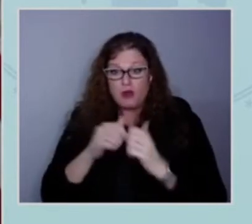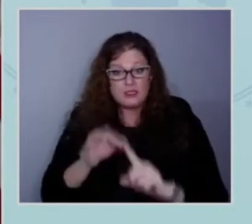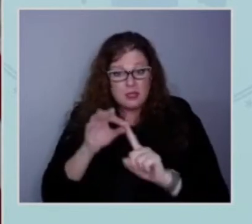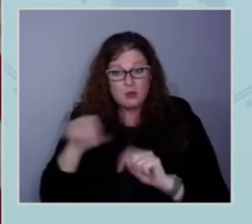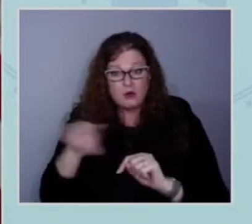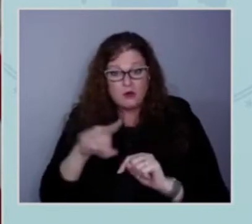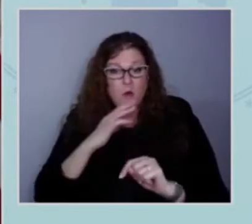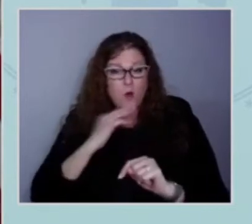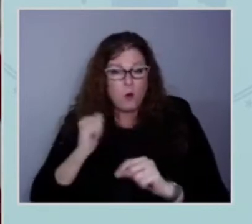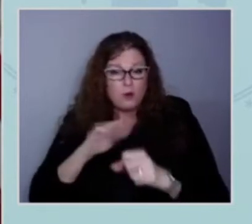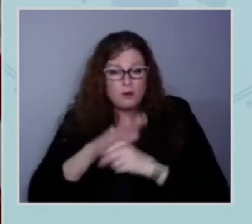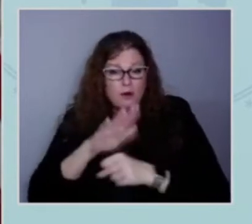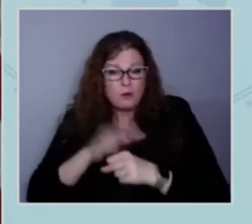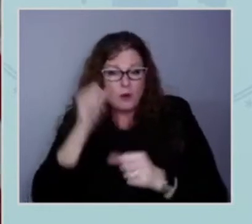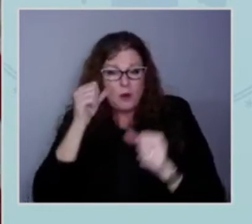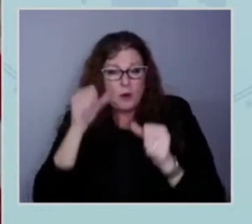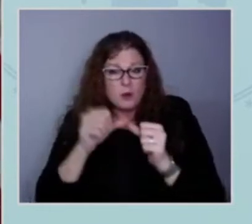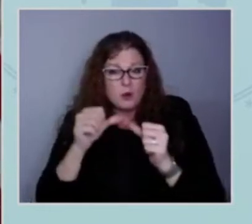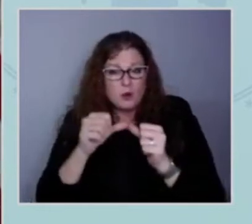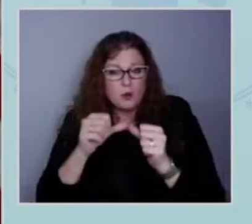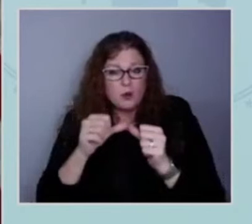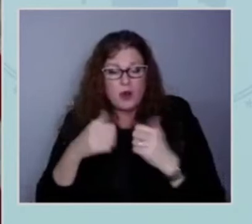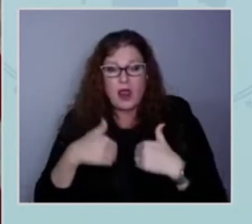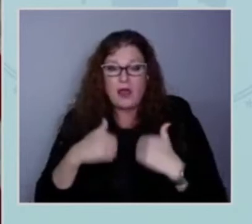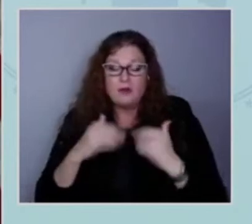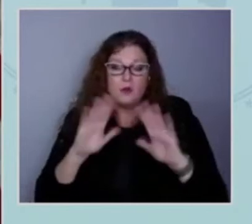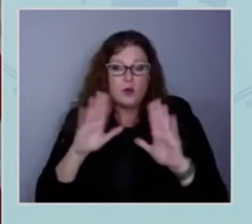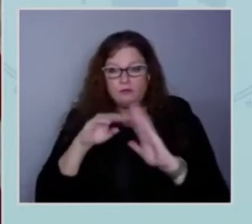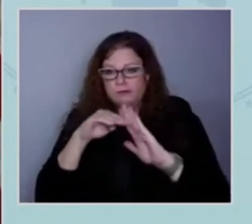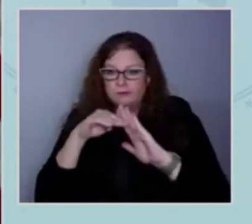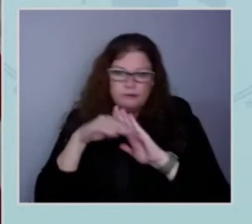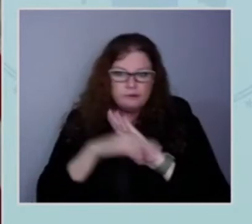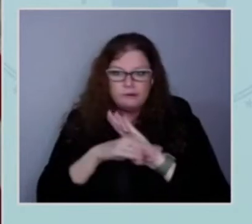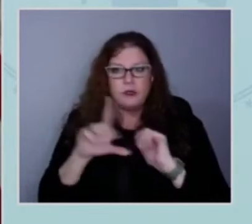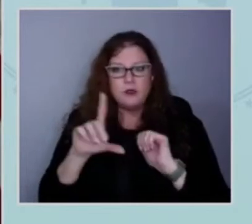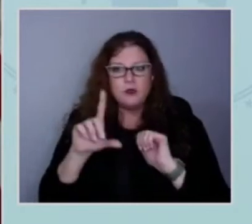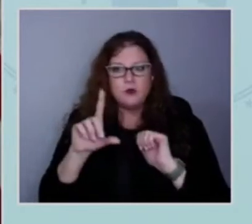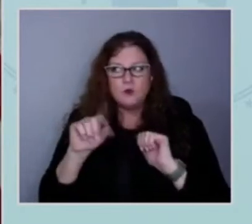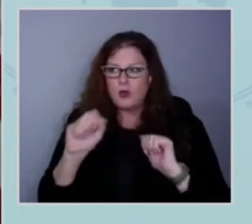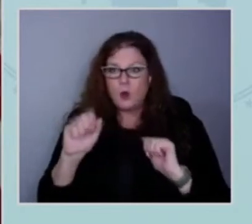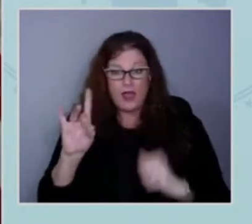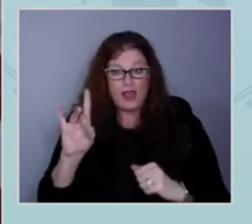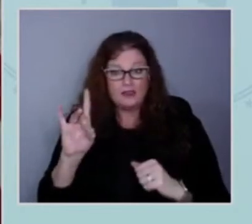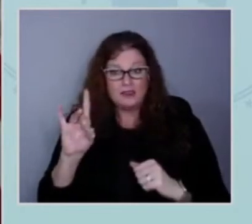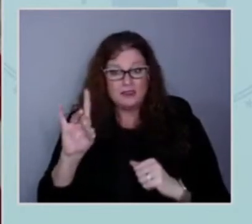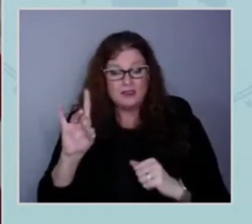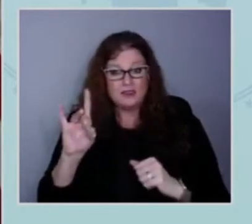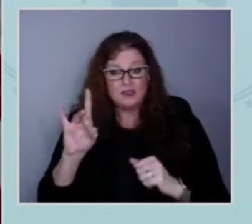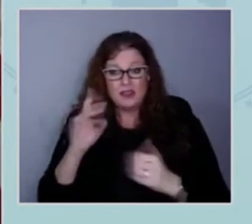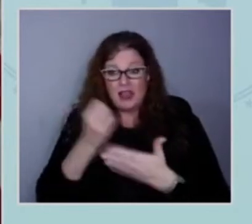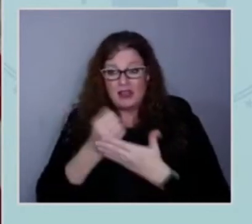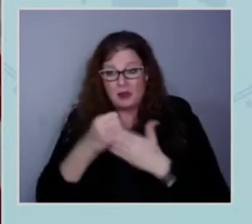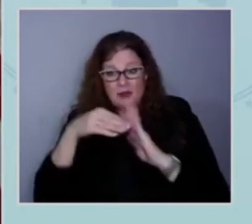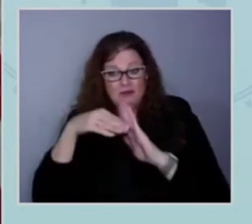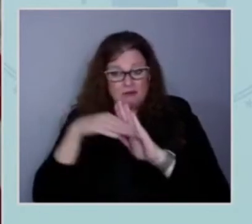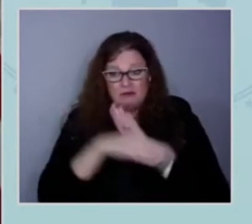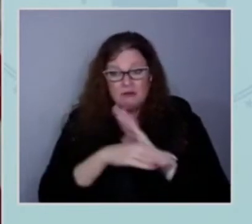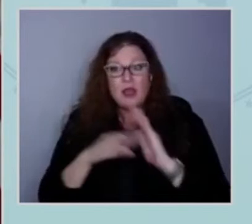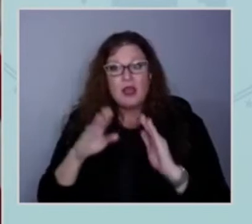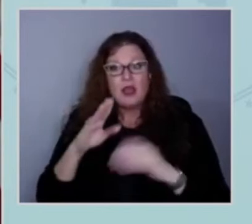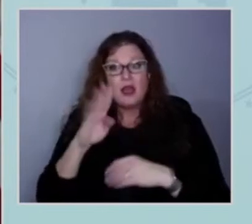assistance. You may remember, all but one of you are old enough to remember, when we had the Great Recession